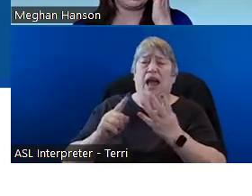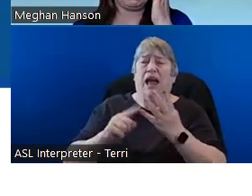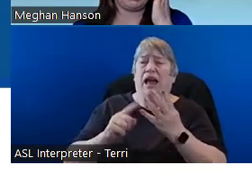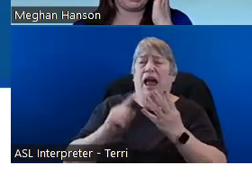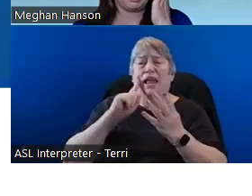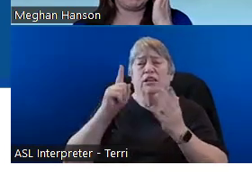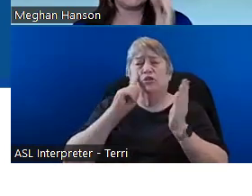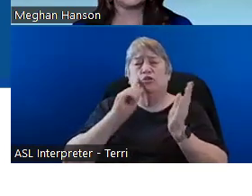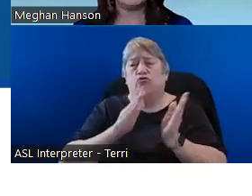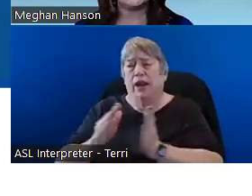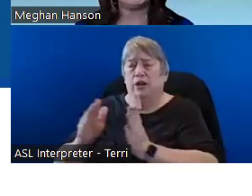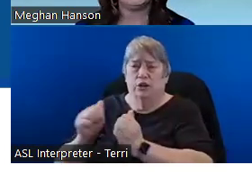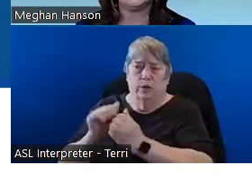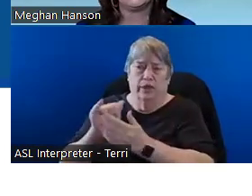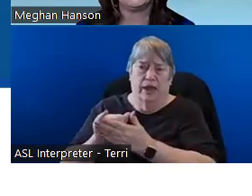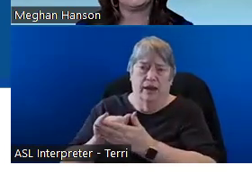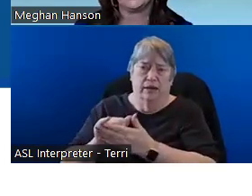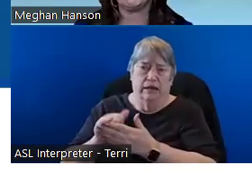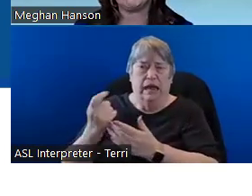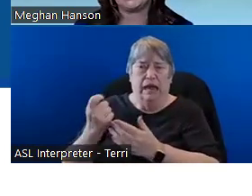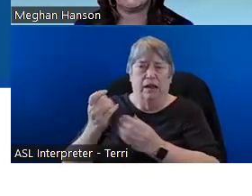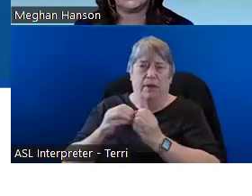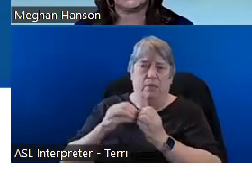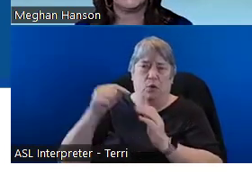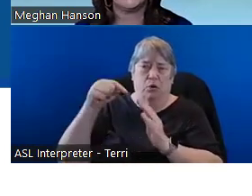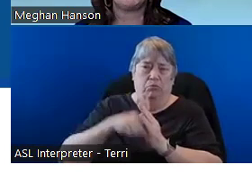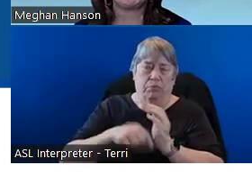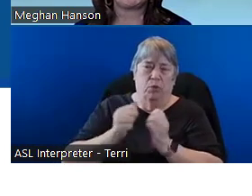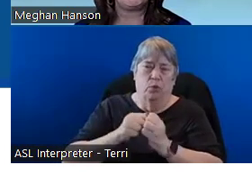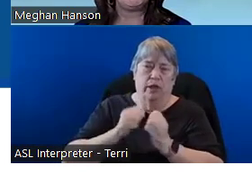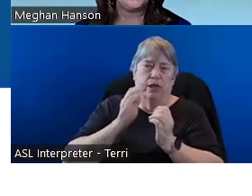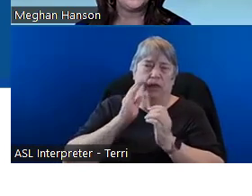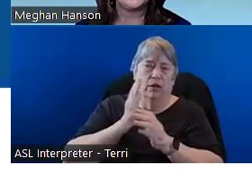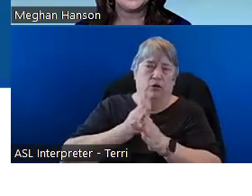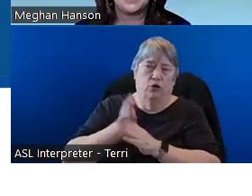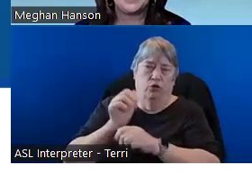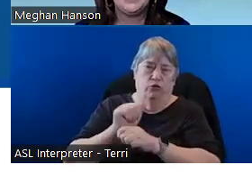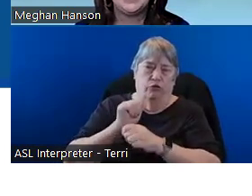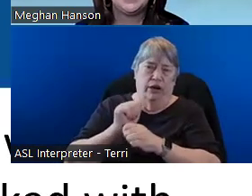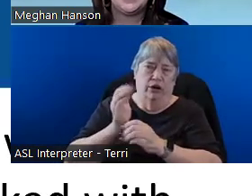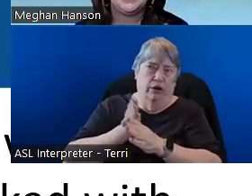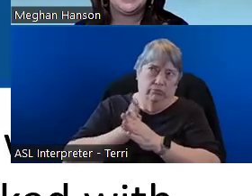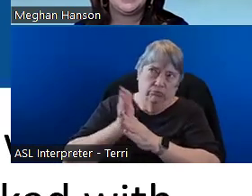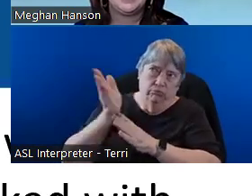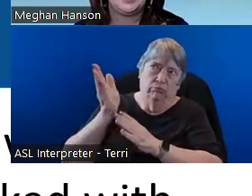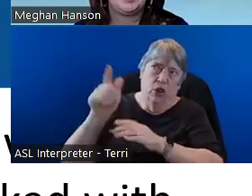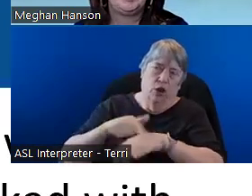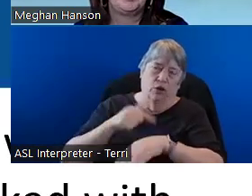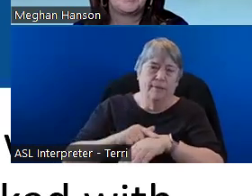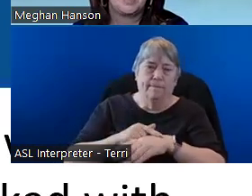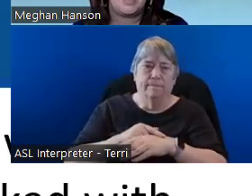support plans too, but goes a little bit deeper in the career advancement piece of it. Next slide.